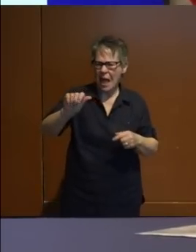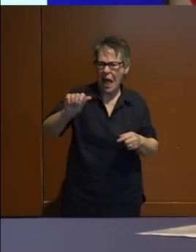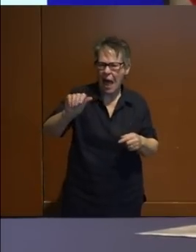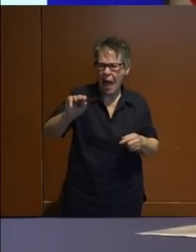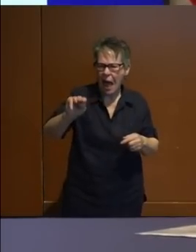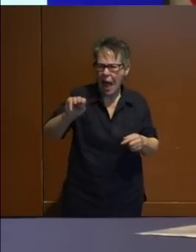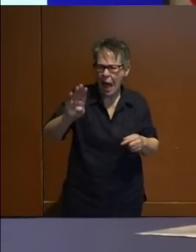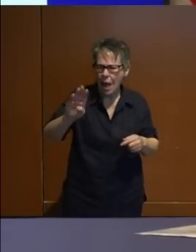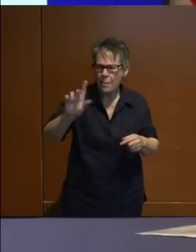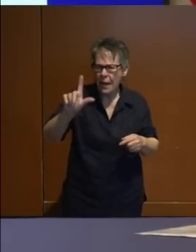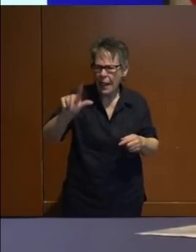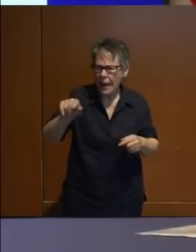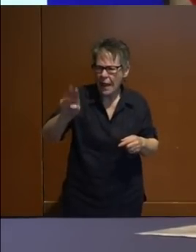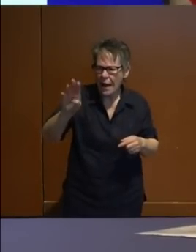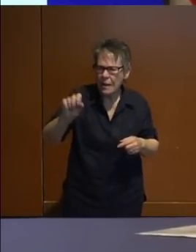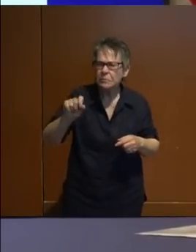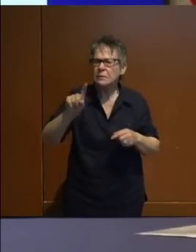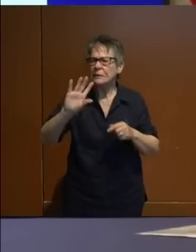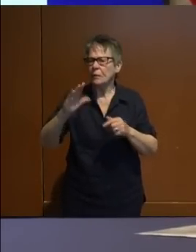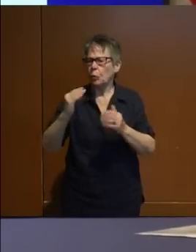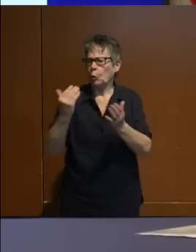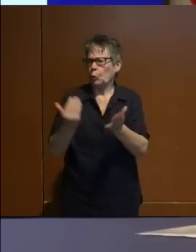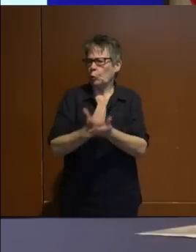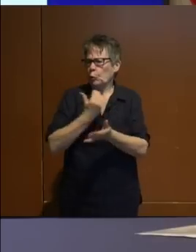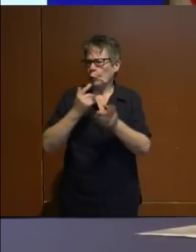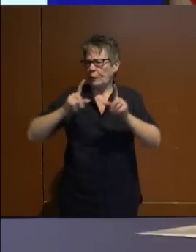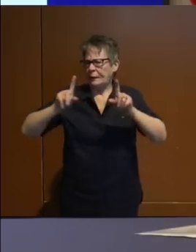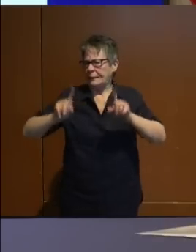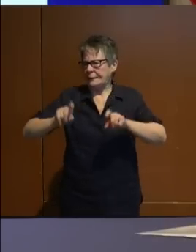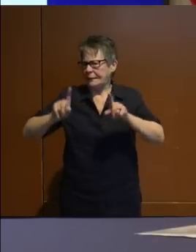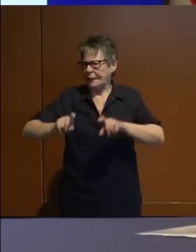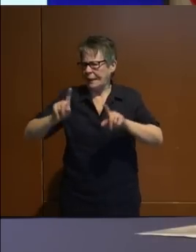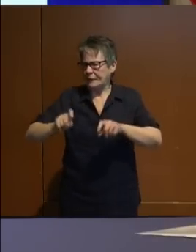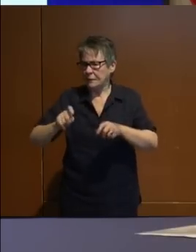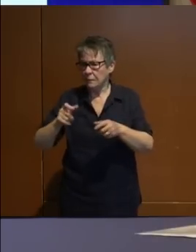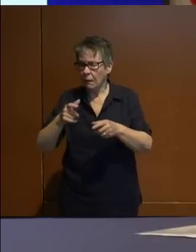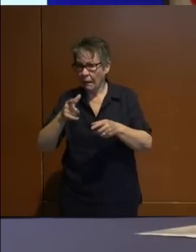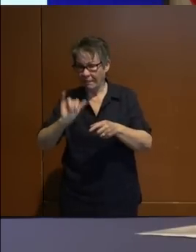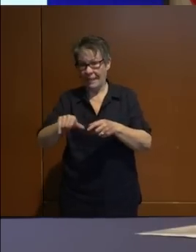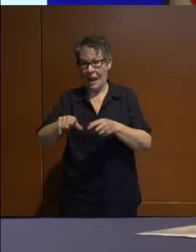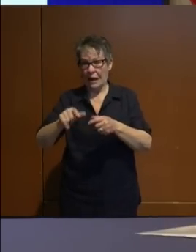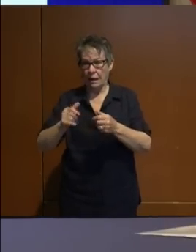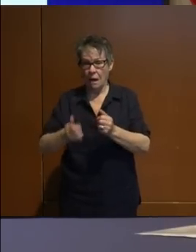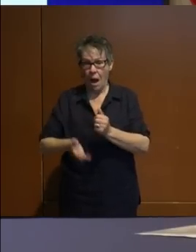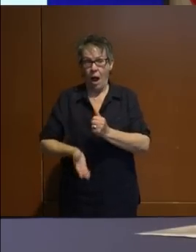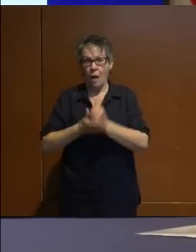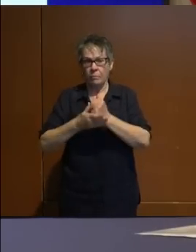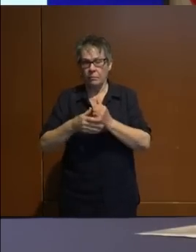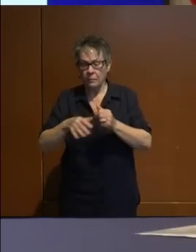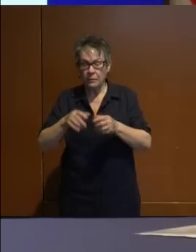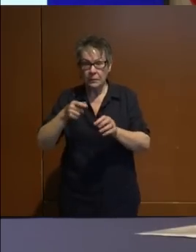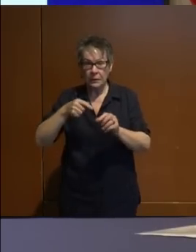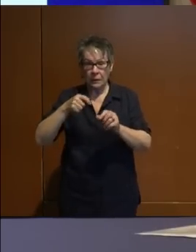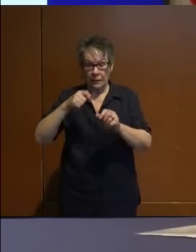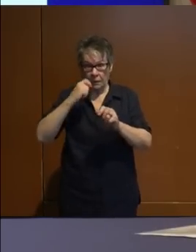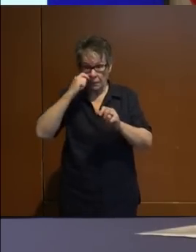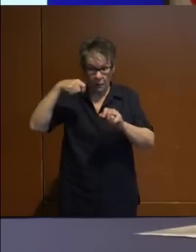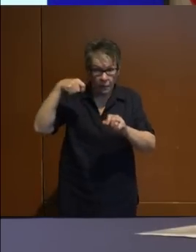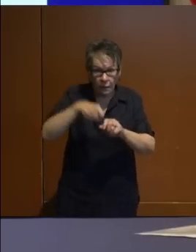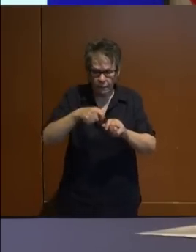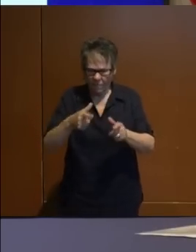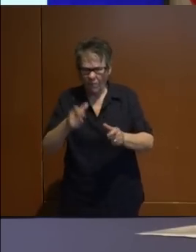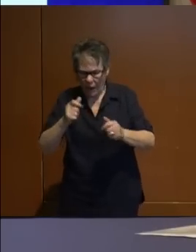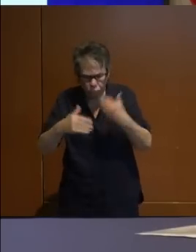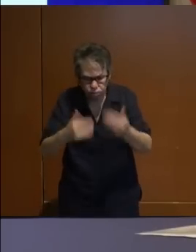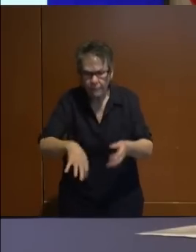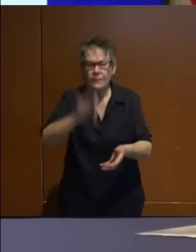I've said in several of our sessions of late that you know, we're testing, and that's the